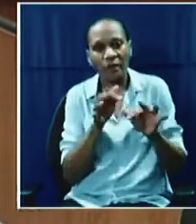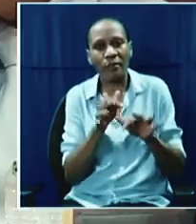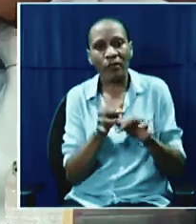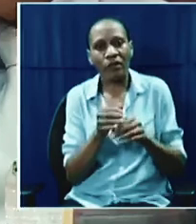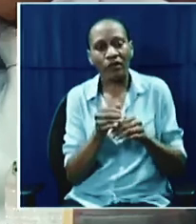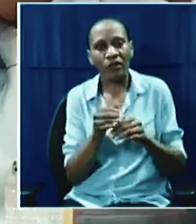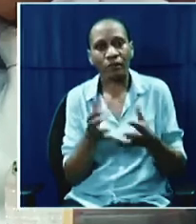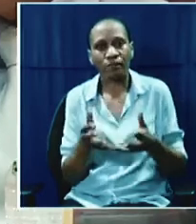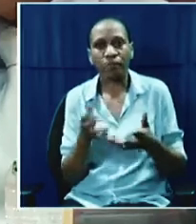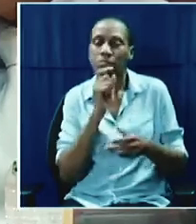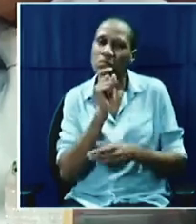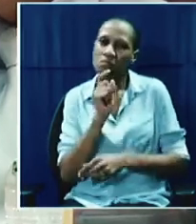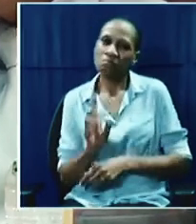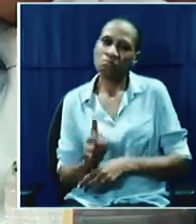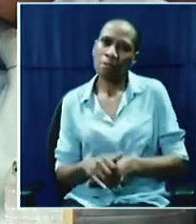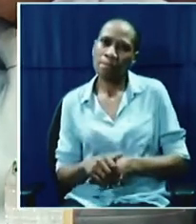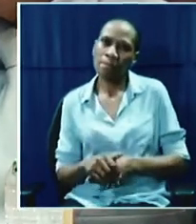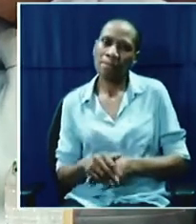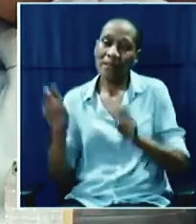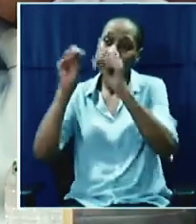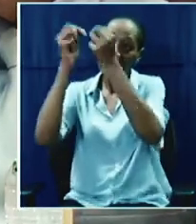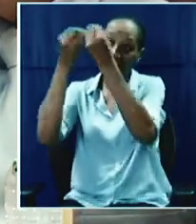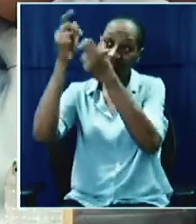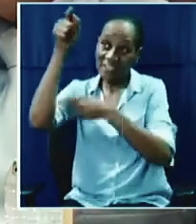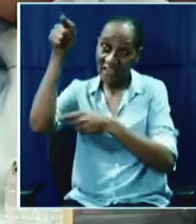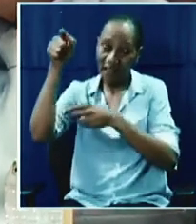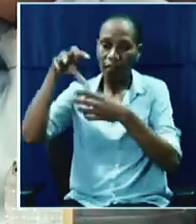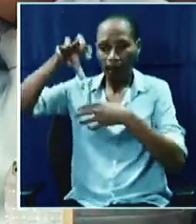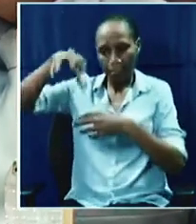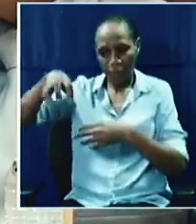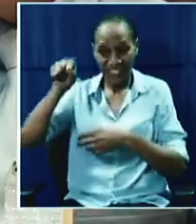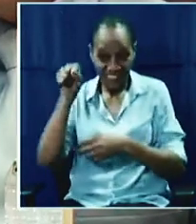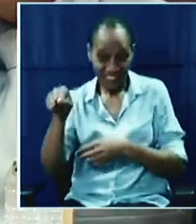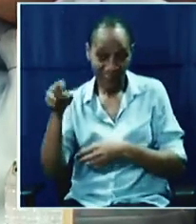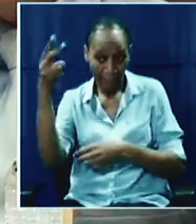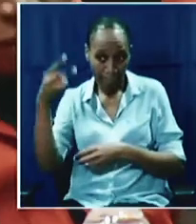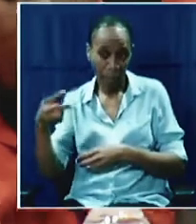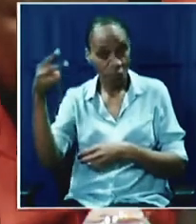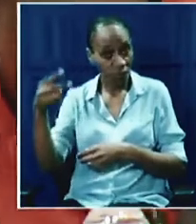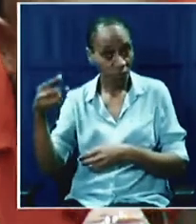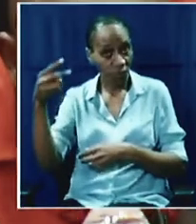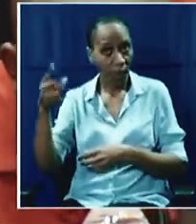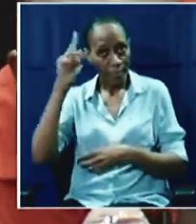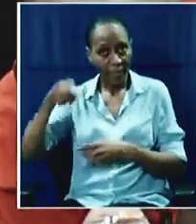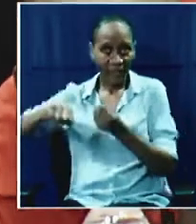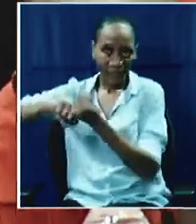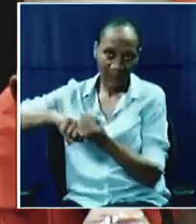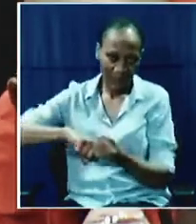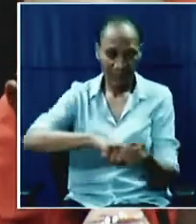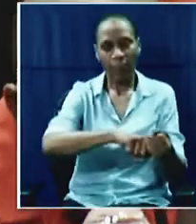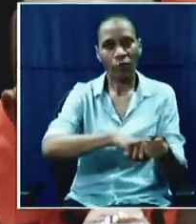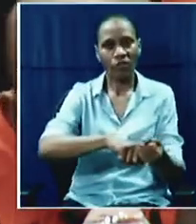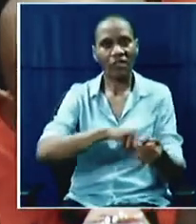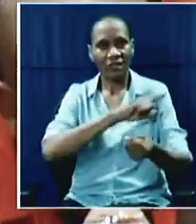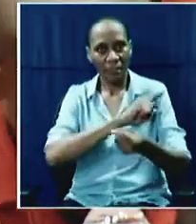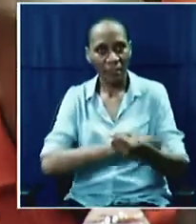says the national and the provincial spheres must support and strengthen the